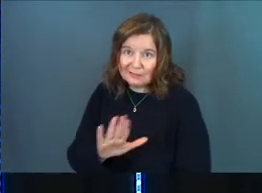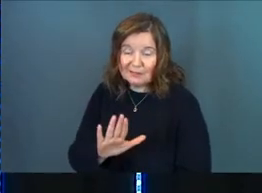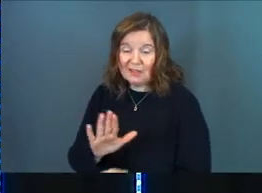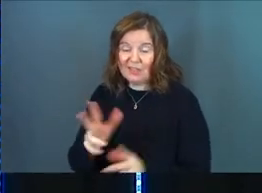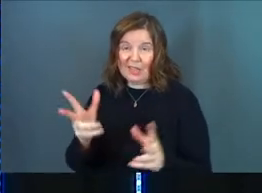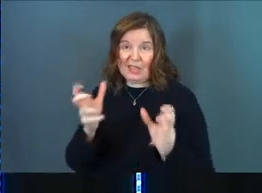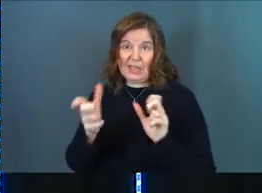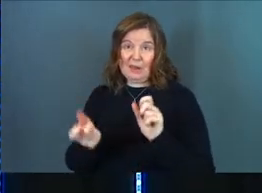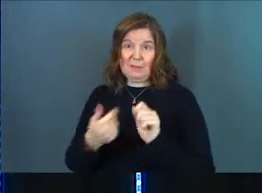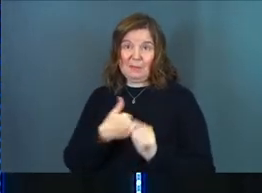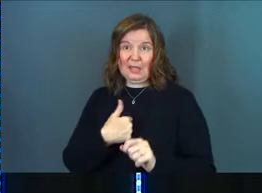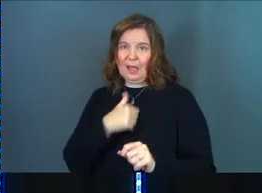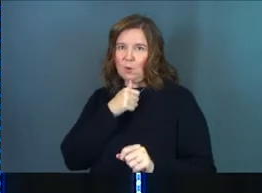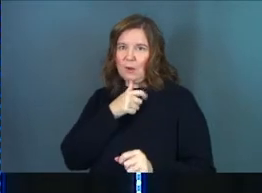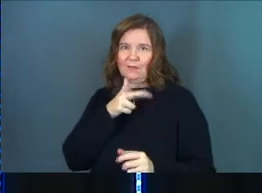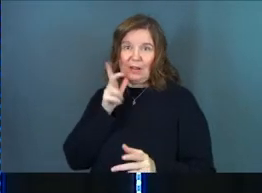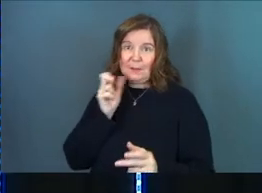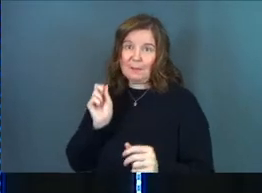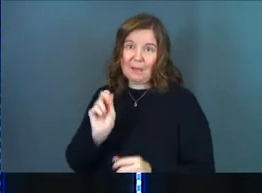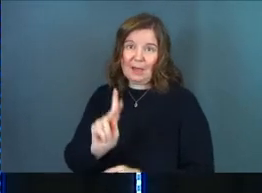They can enemy me. I don't have to enemy them.